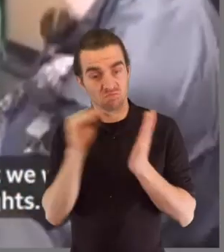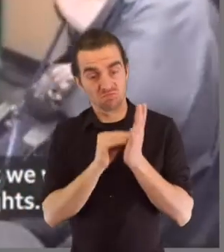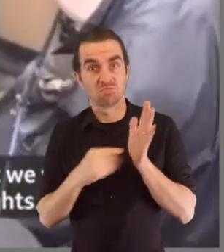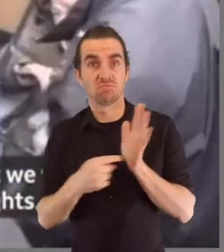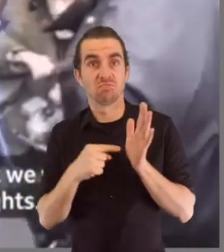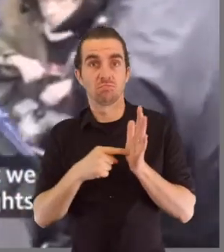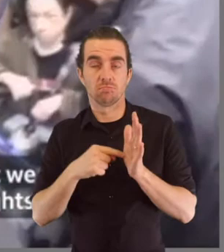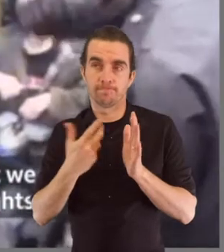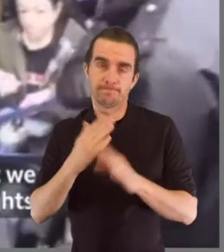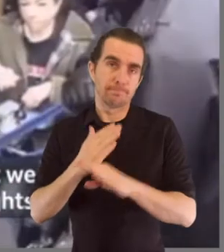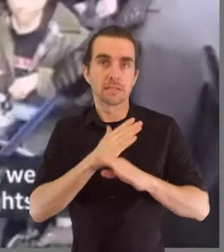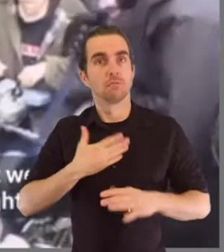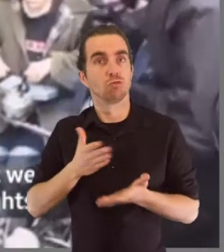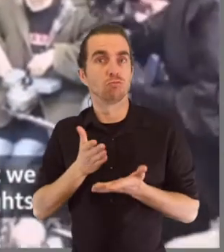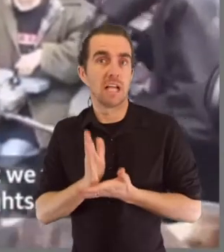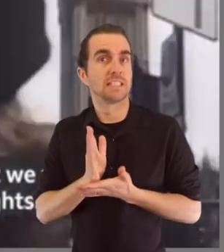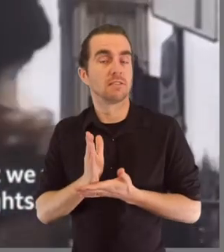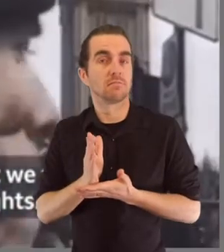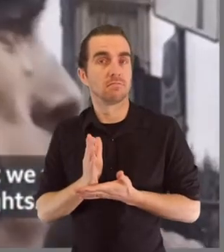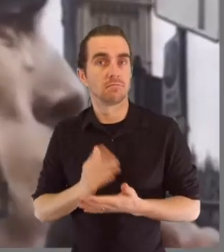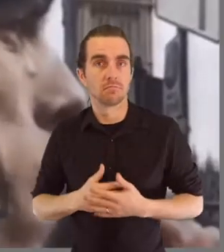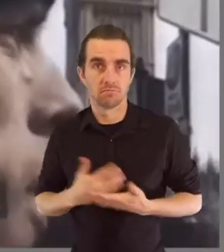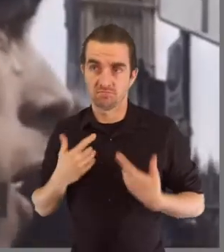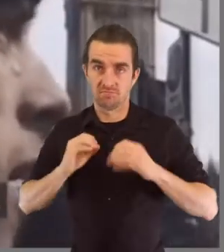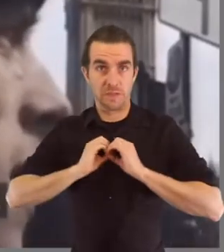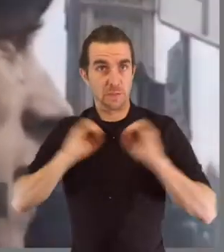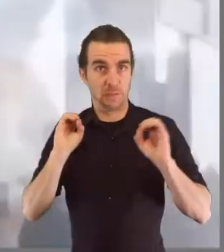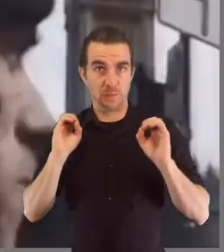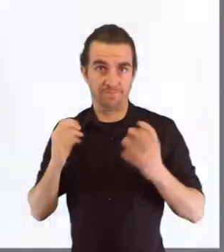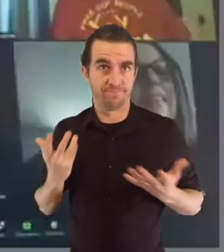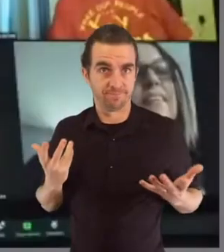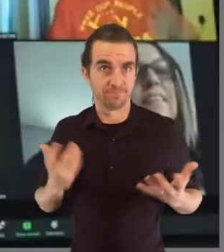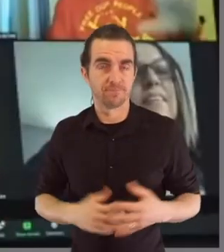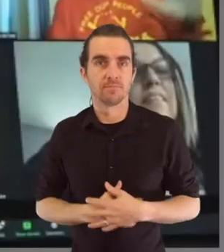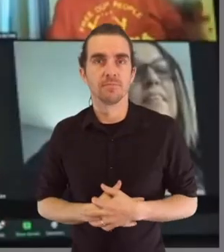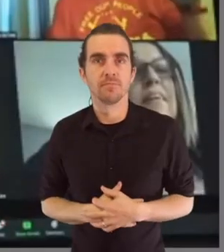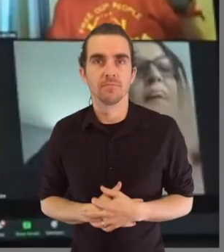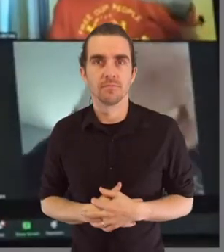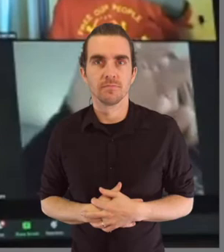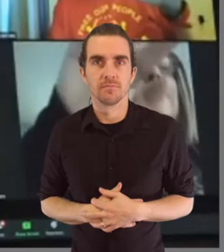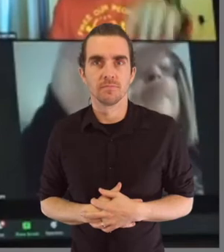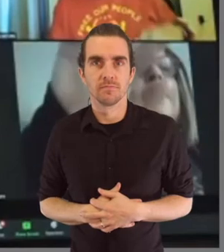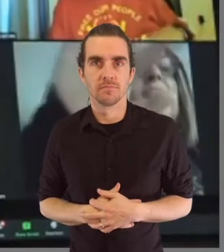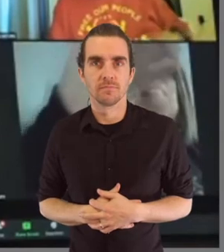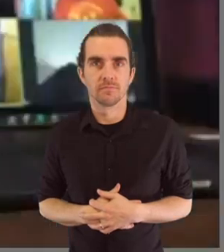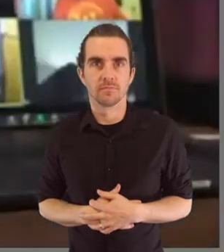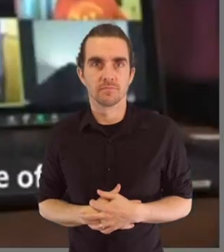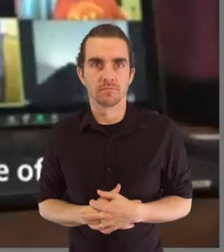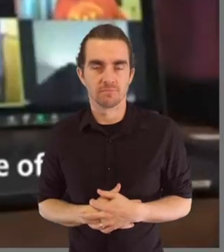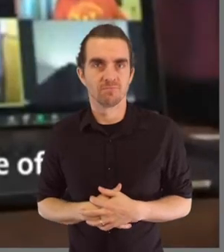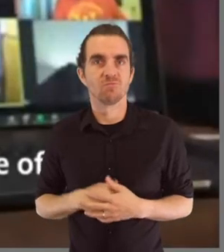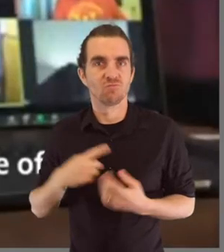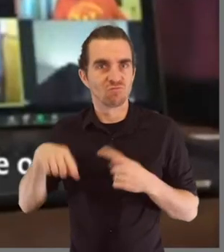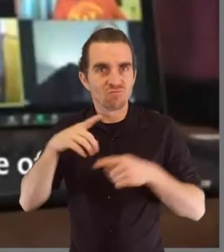that we want a law that protects our rights. We had nothing. Hi, guys. Now